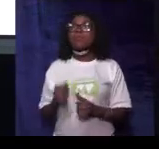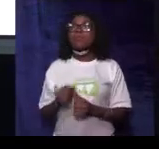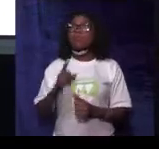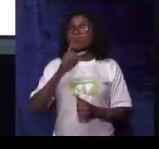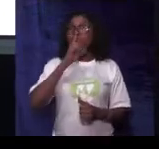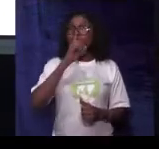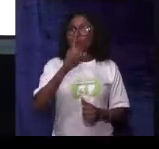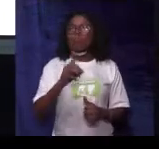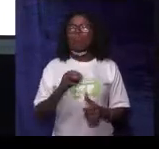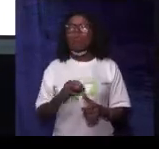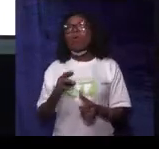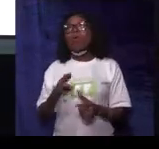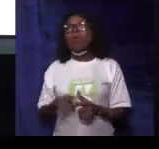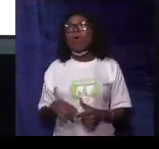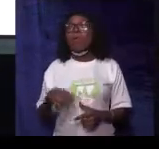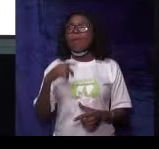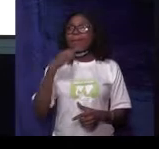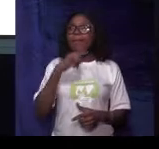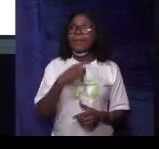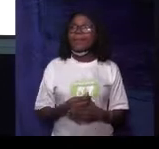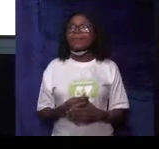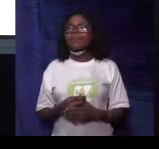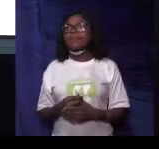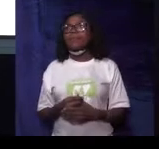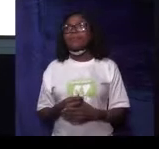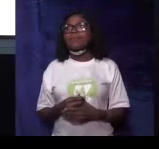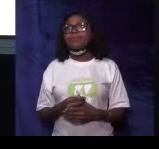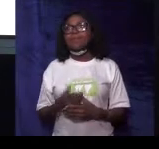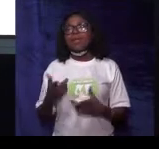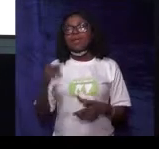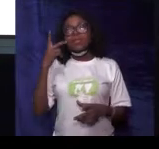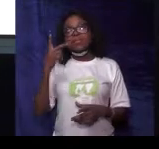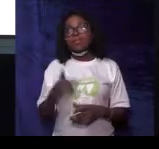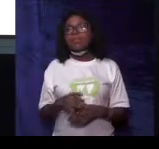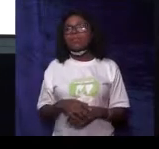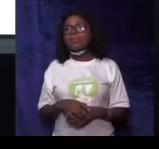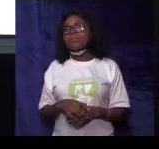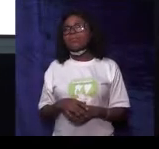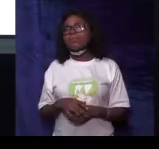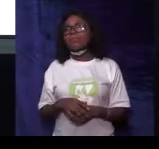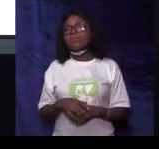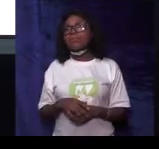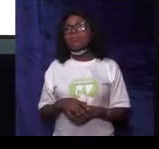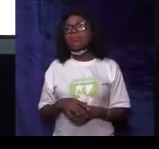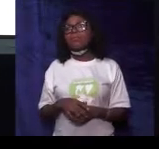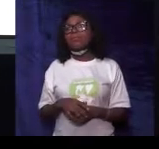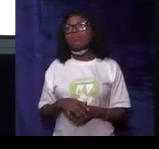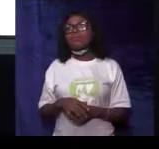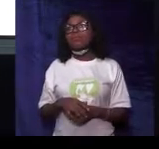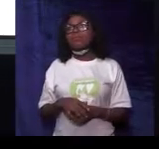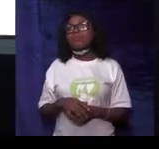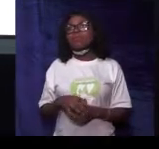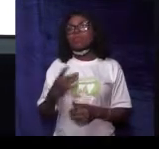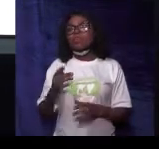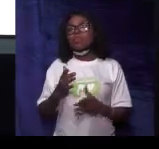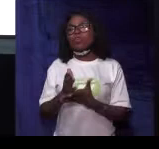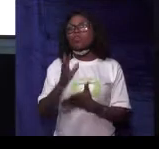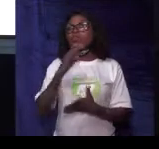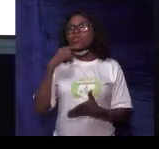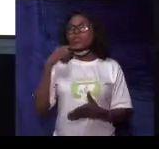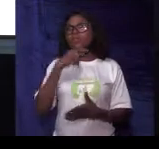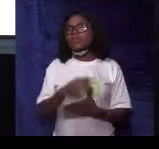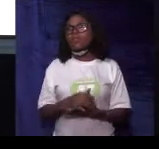the family. True or false is a bonus. Let's see. The correct answer